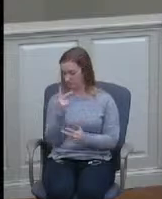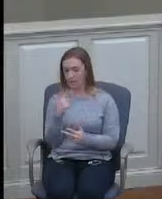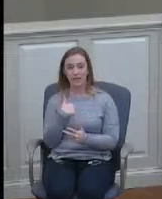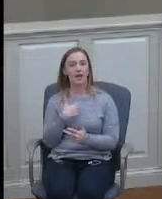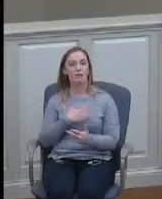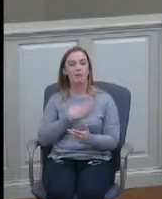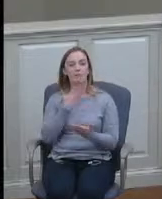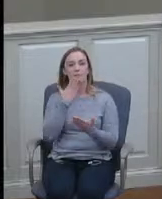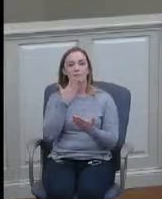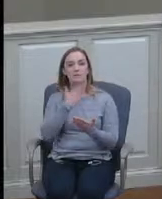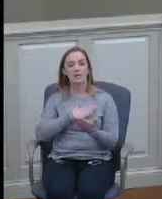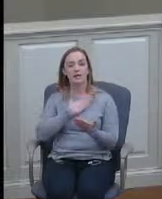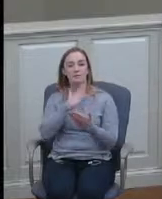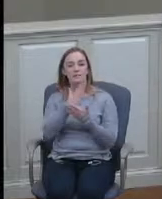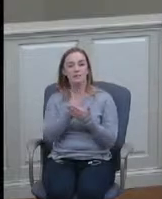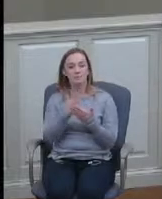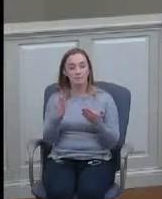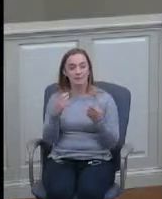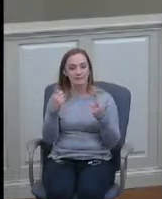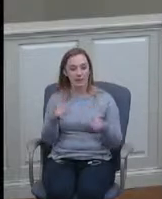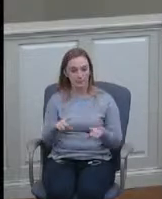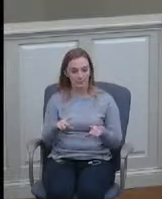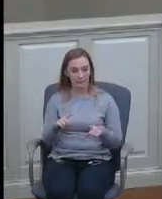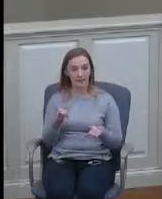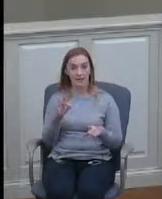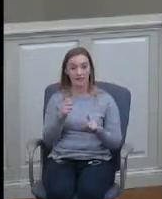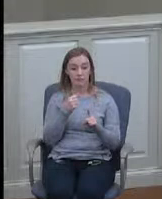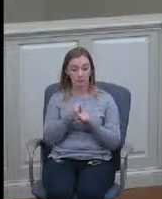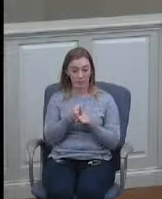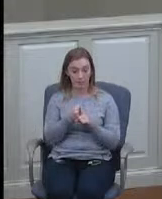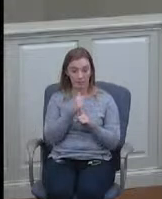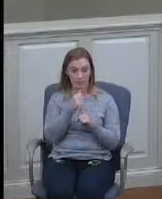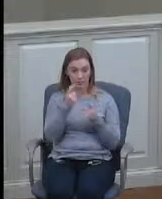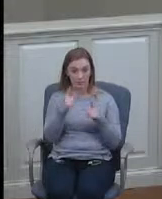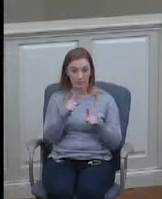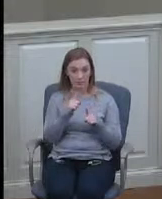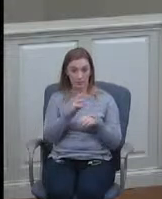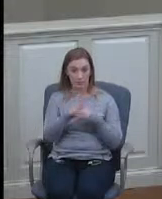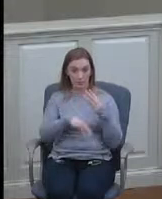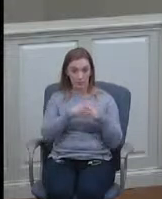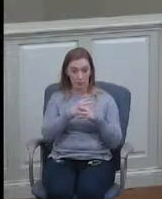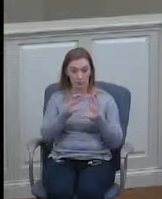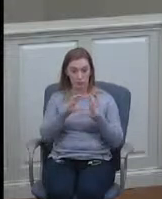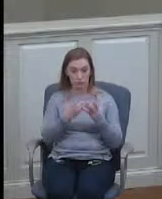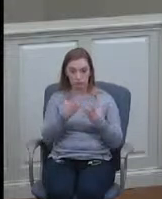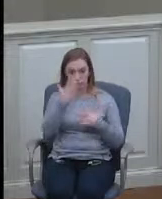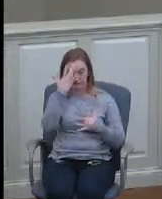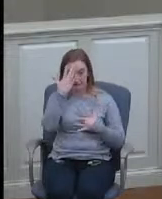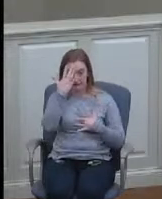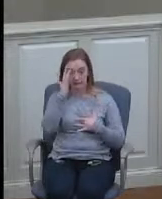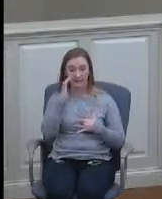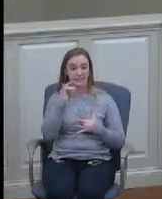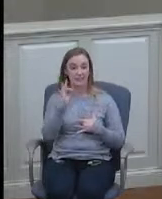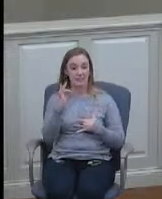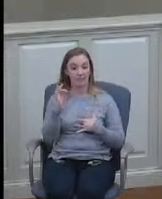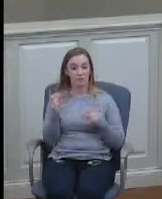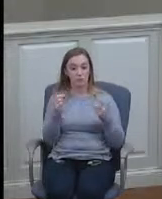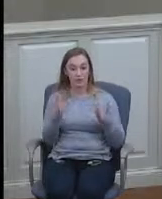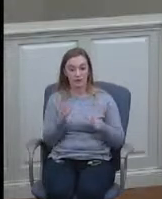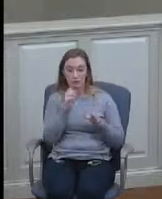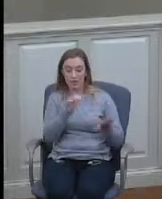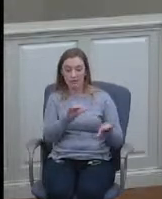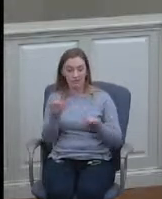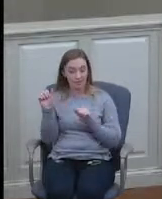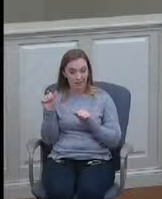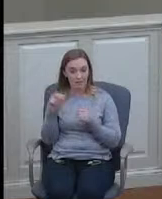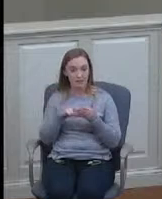reason, because had the pandemic not hit, had our director not left, it would not have brought us together as a board, and it would not have brought the heart, kind of